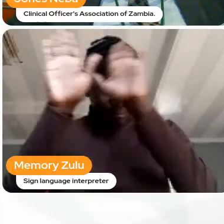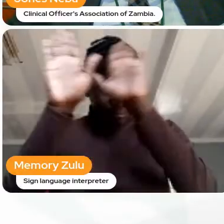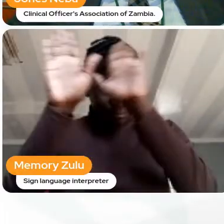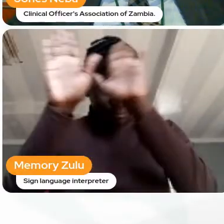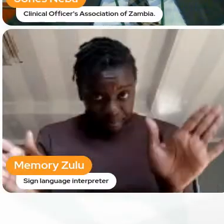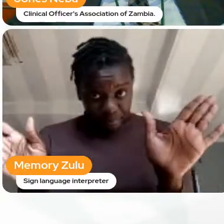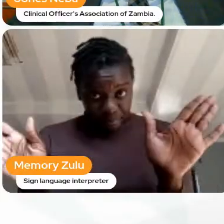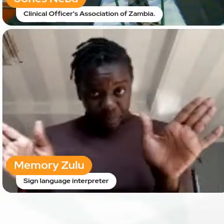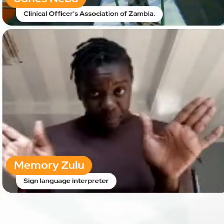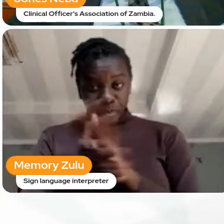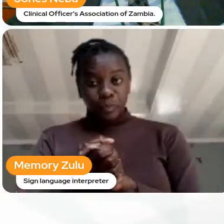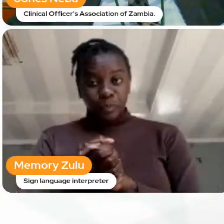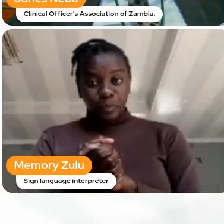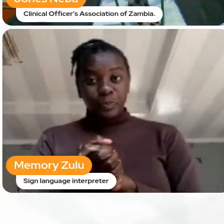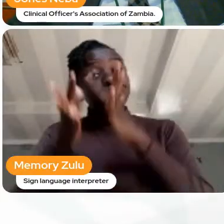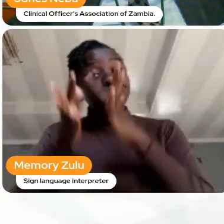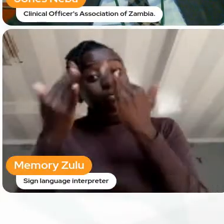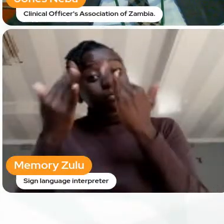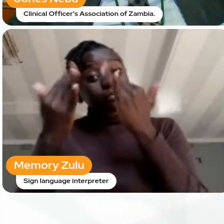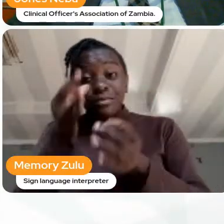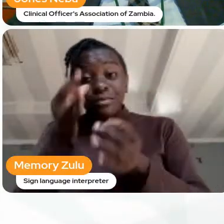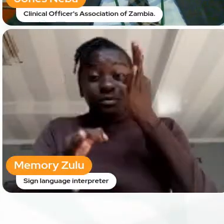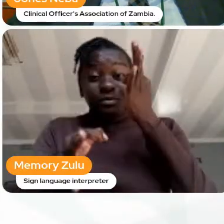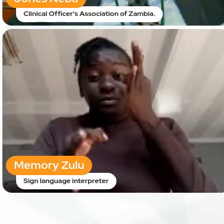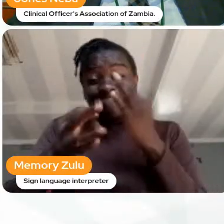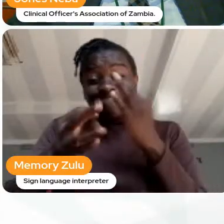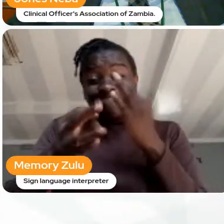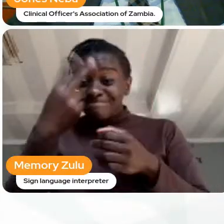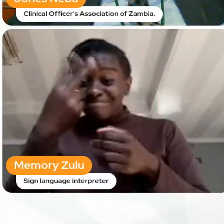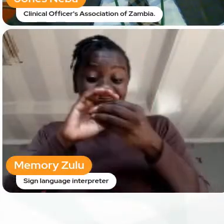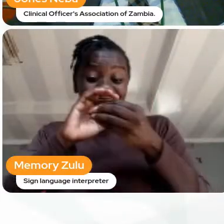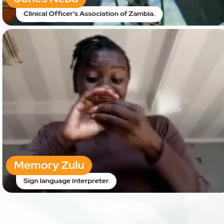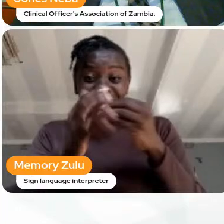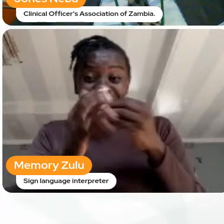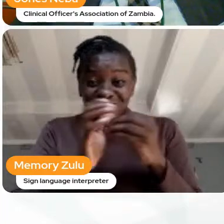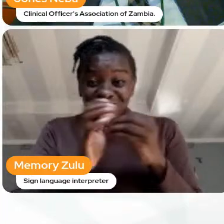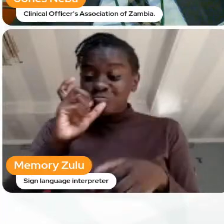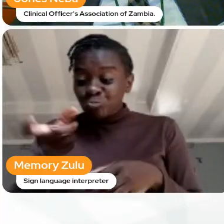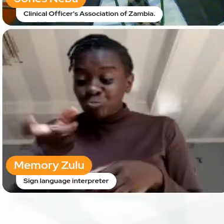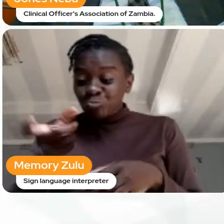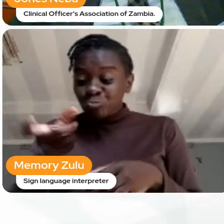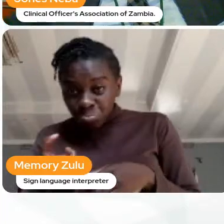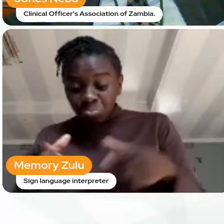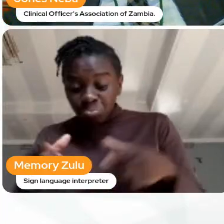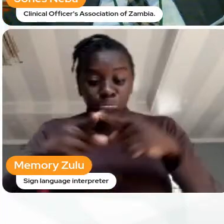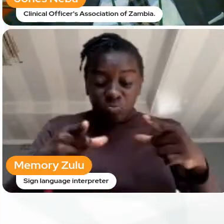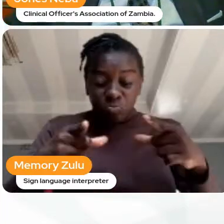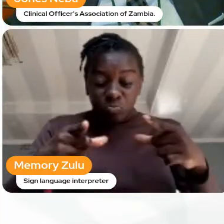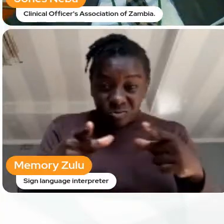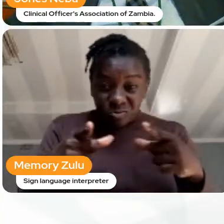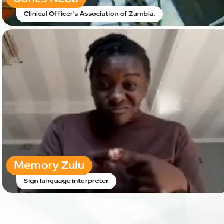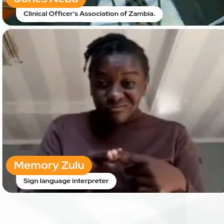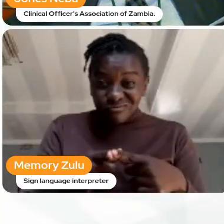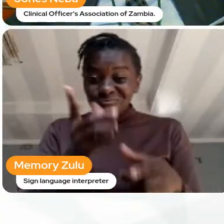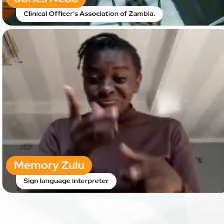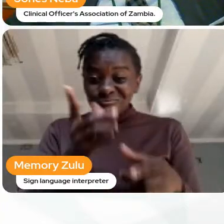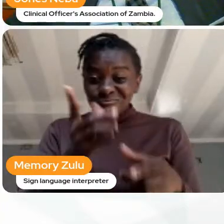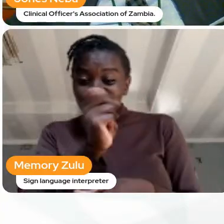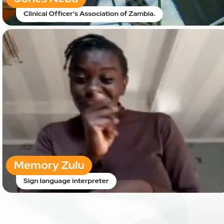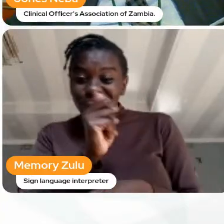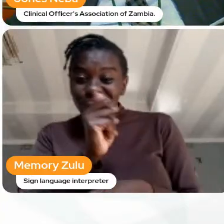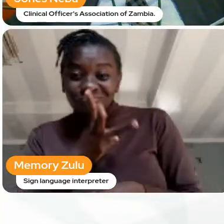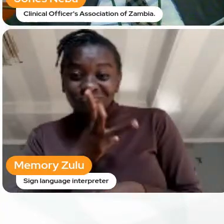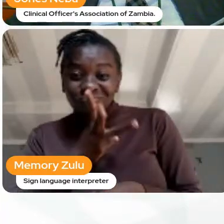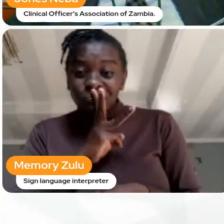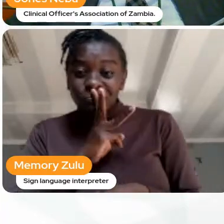practicing self-medication. You might not know what exactly you are treating at the end of the day. So thank you so very much for that,